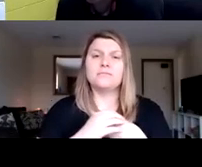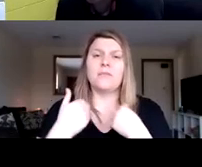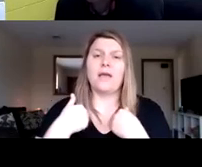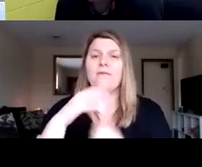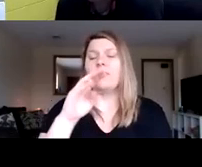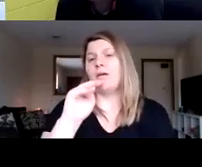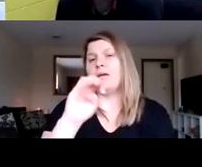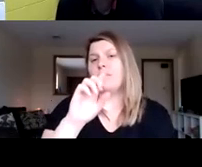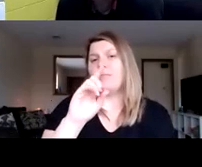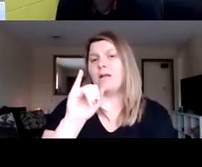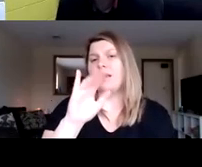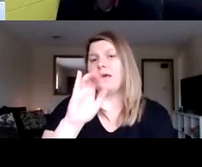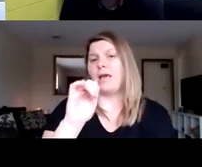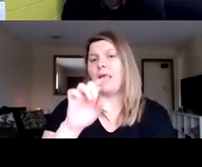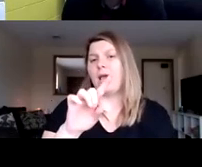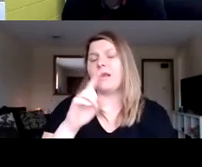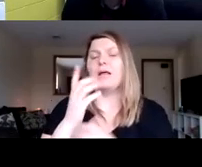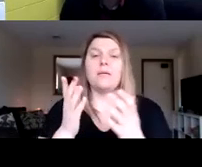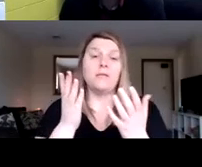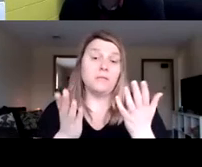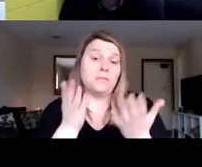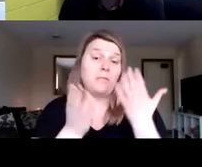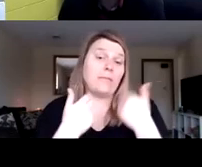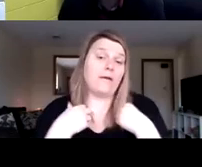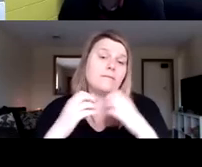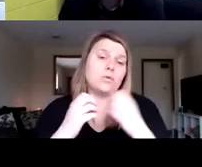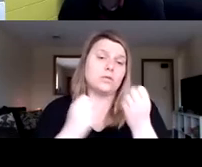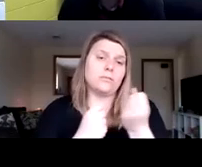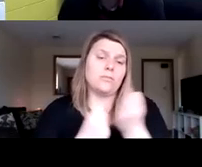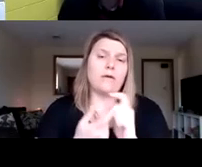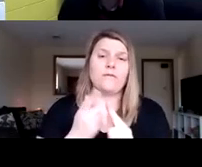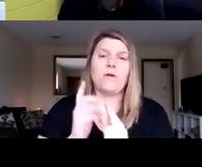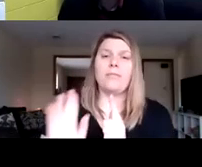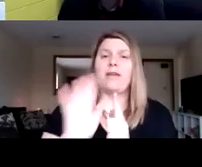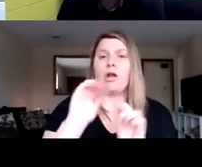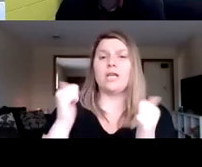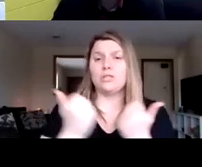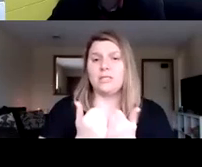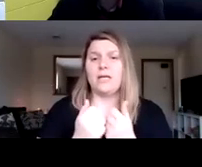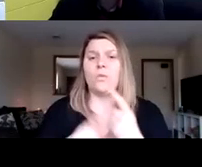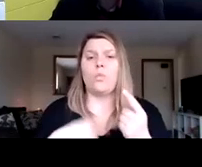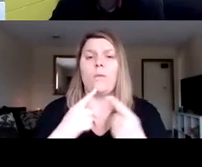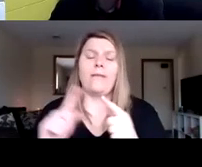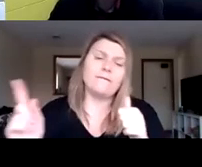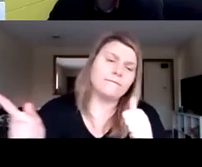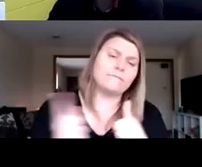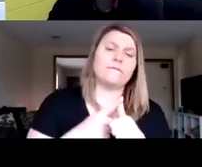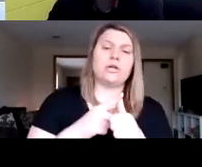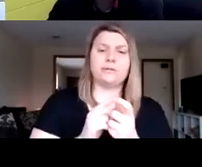Medicaid, and they have a little bit of support from their social service agencies as they initially become